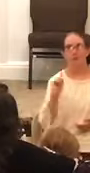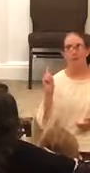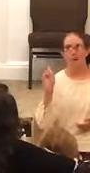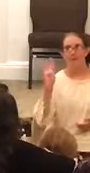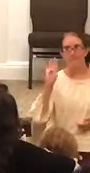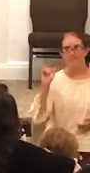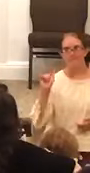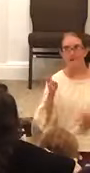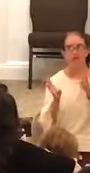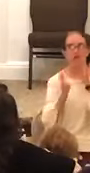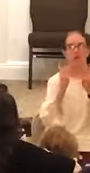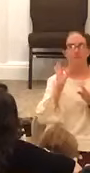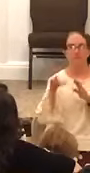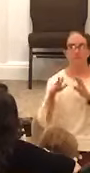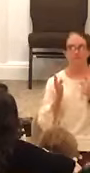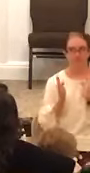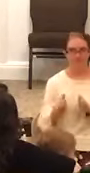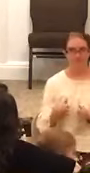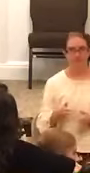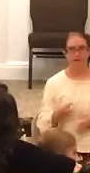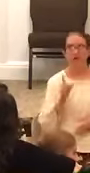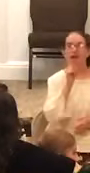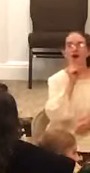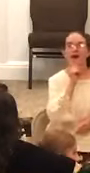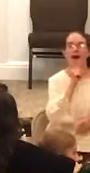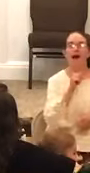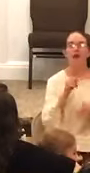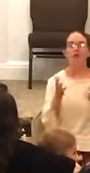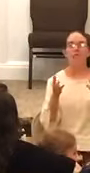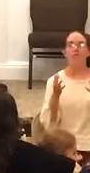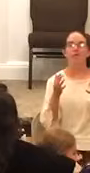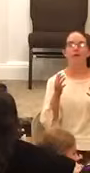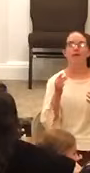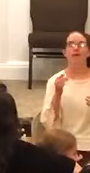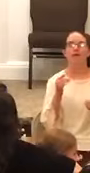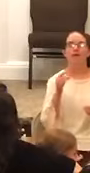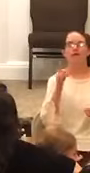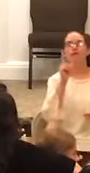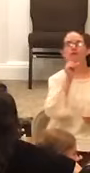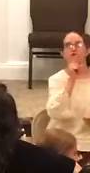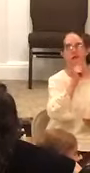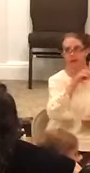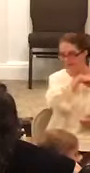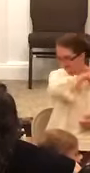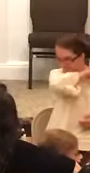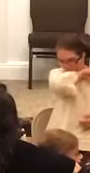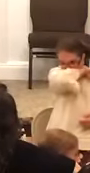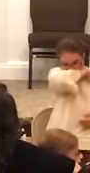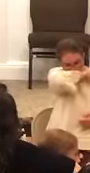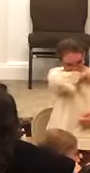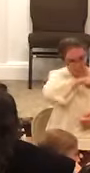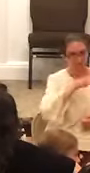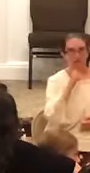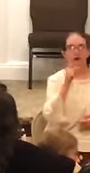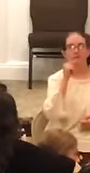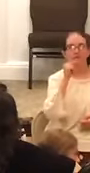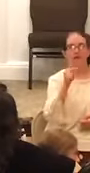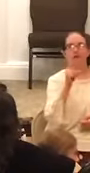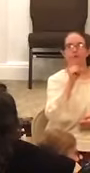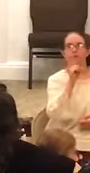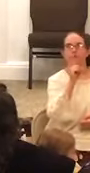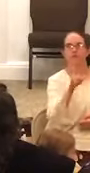Whereby, talking about them preachers he's talking about, they lie in wait to deceive. They're not going to tell you